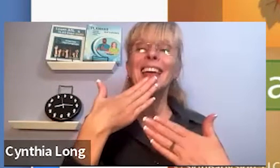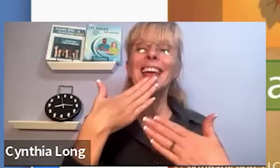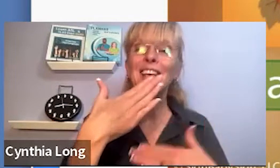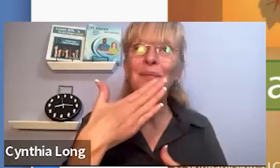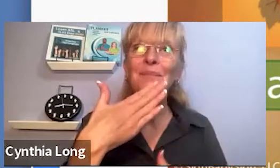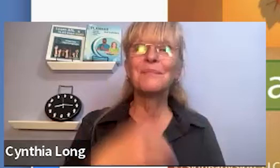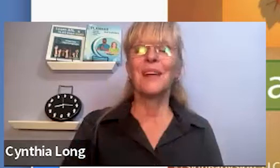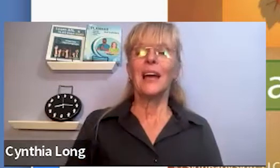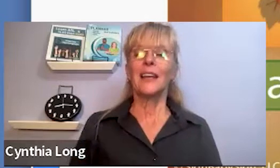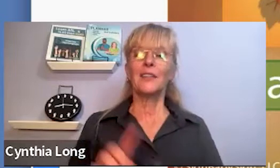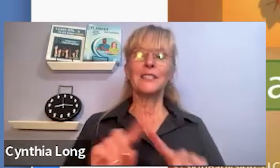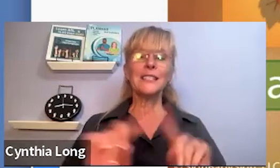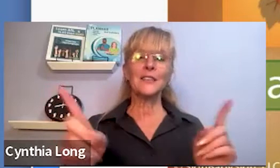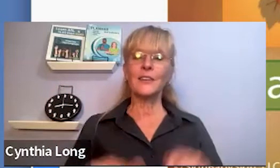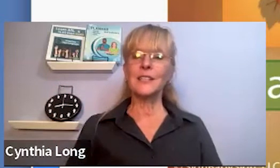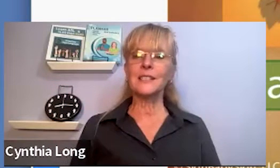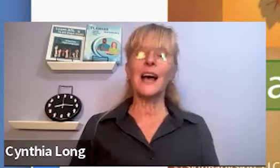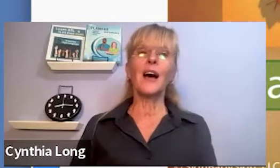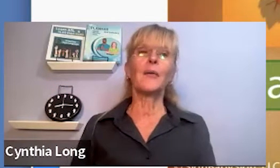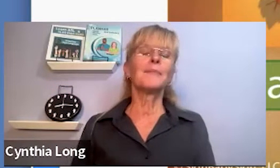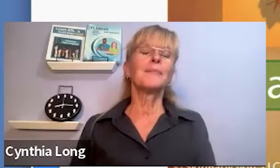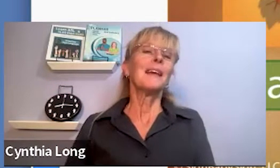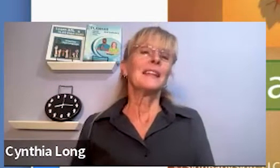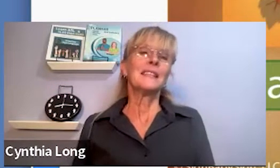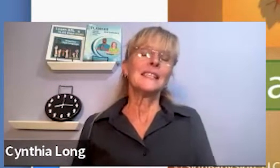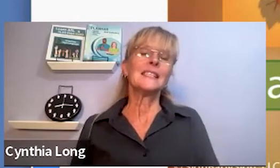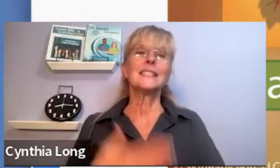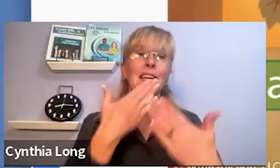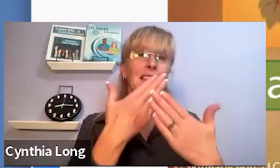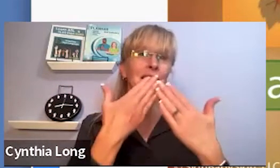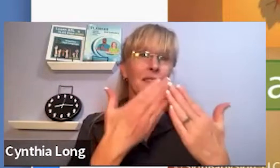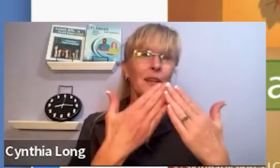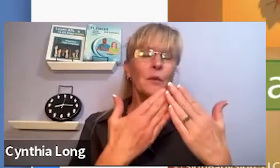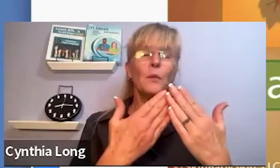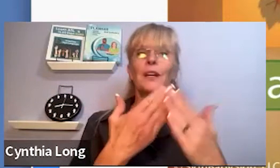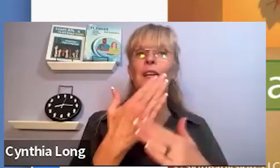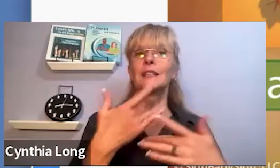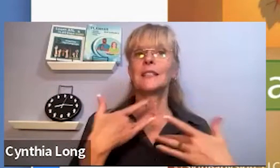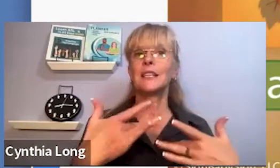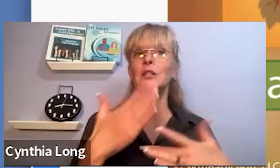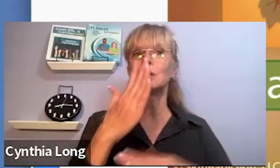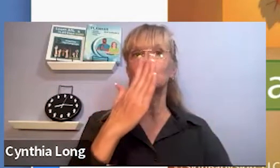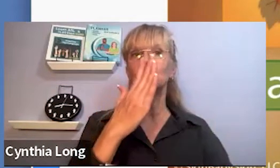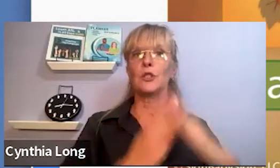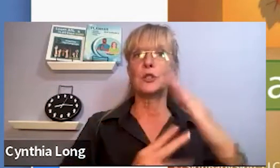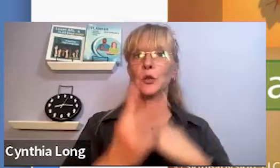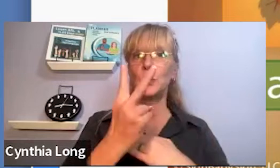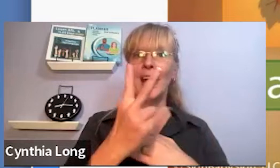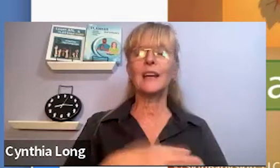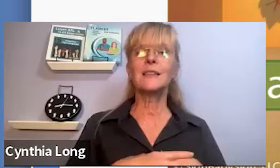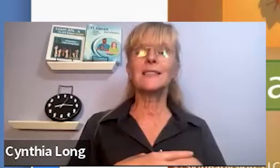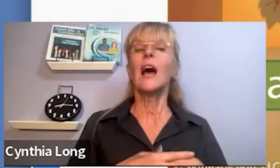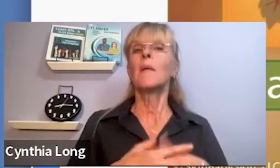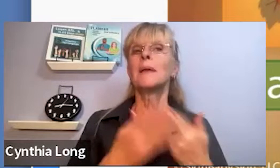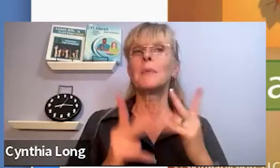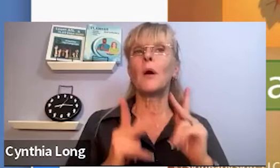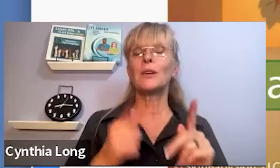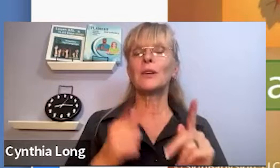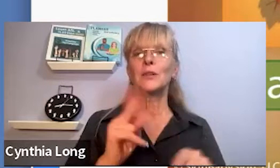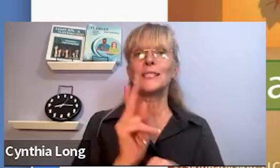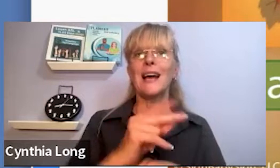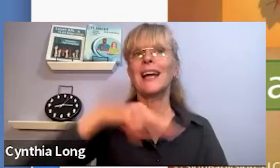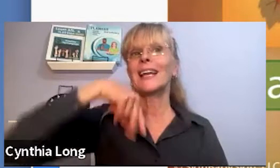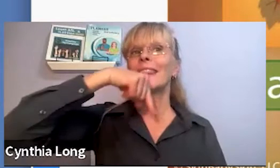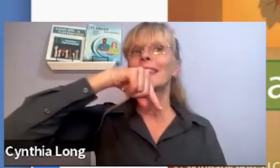Okay, thank you. Now there's a difference. This is Thanksgiving. We tend to use 2 hands.